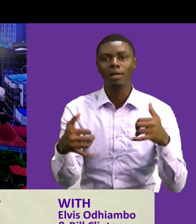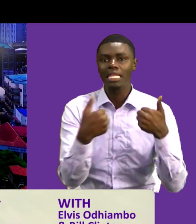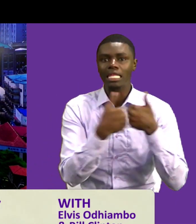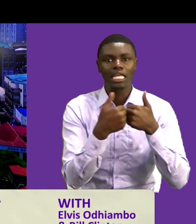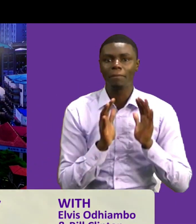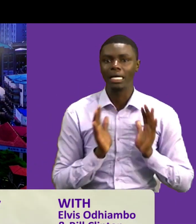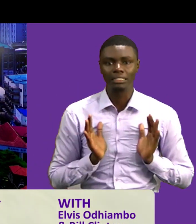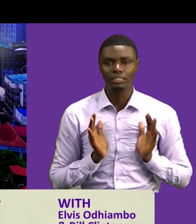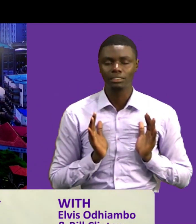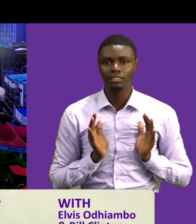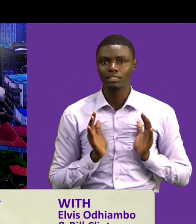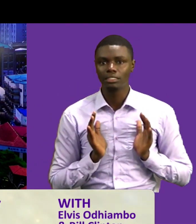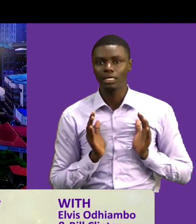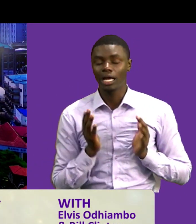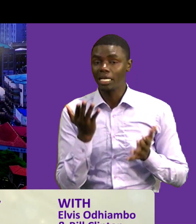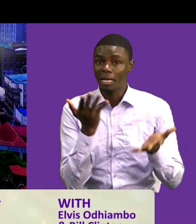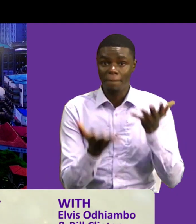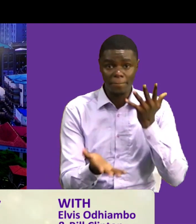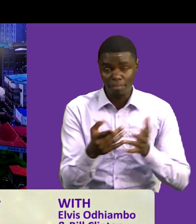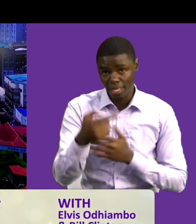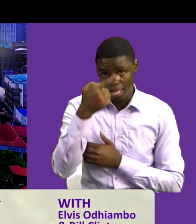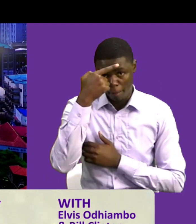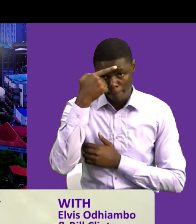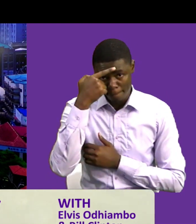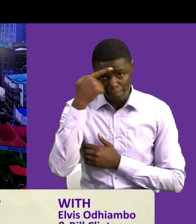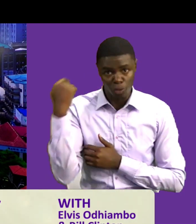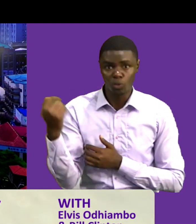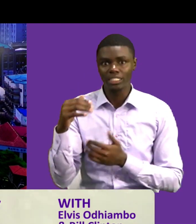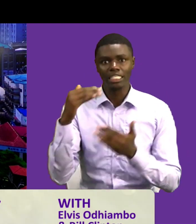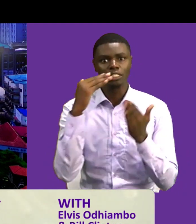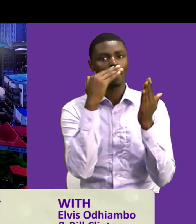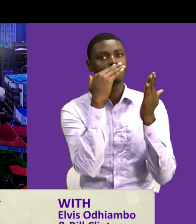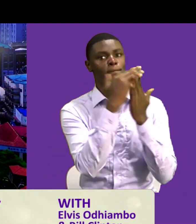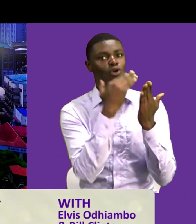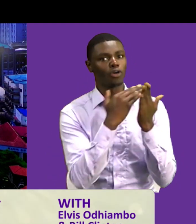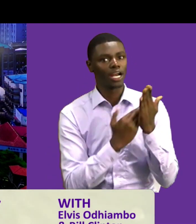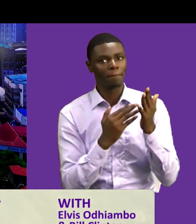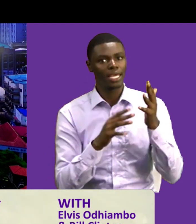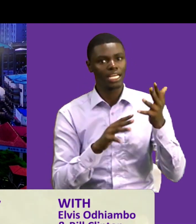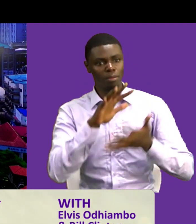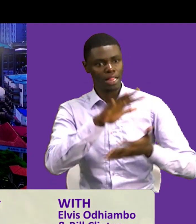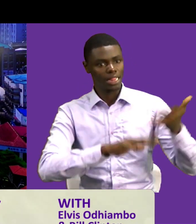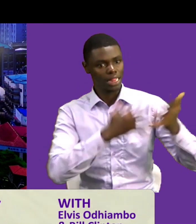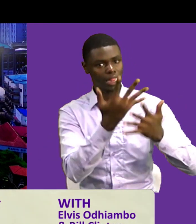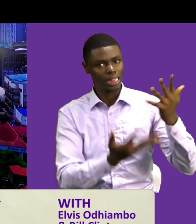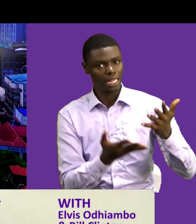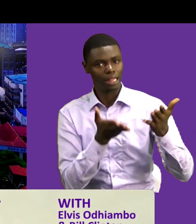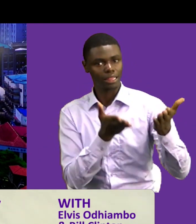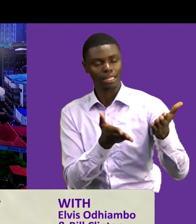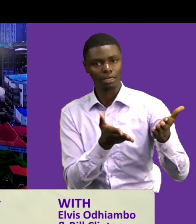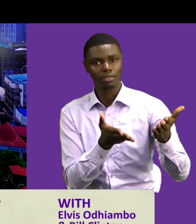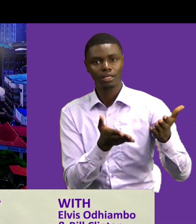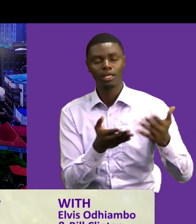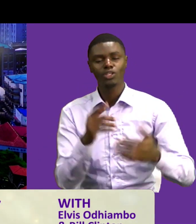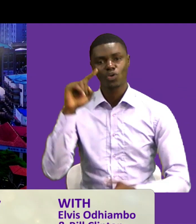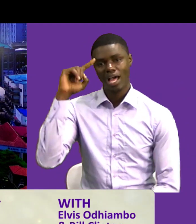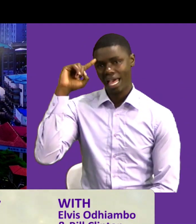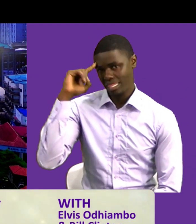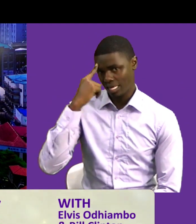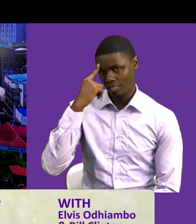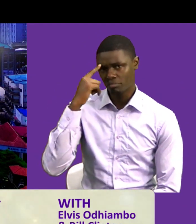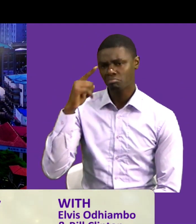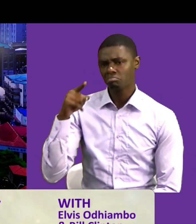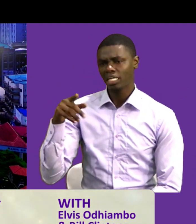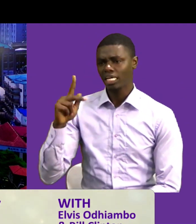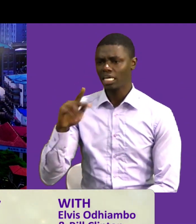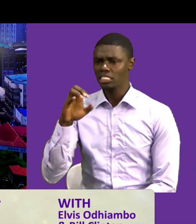game, maybe because it is scheduled because I think what they